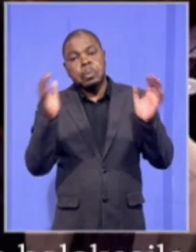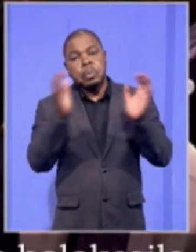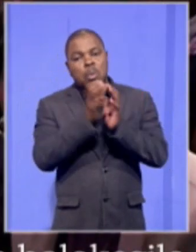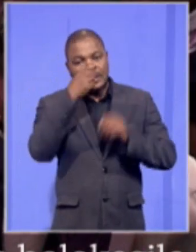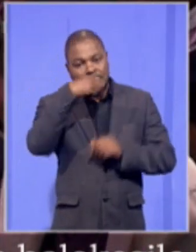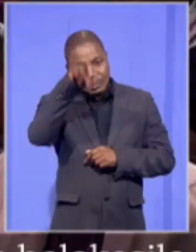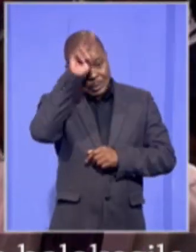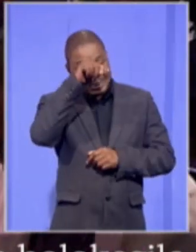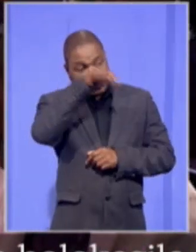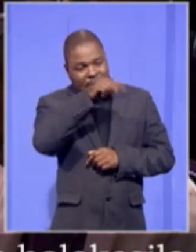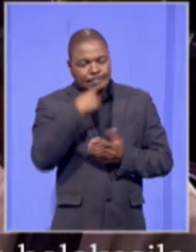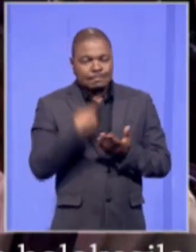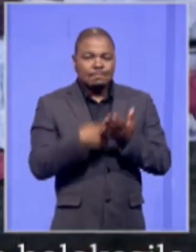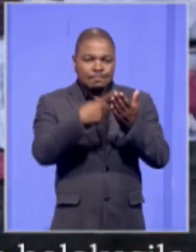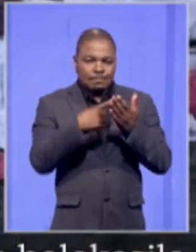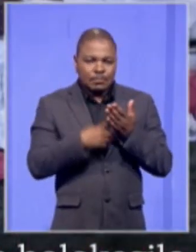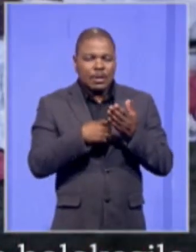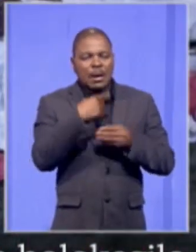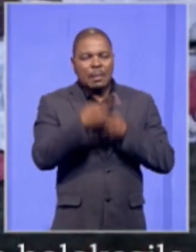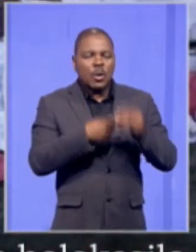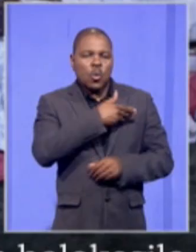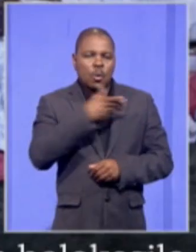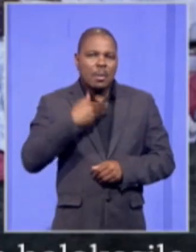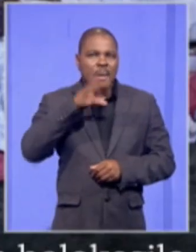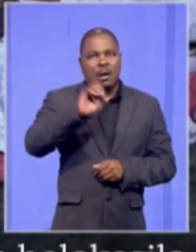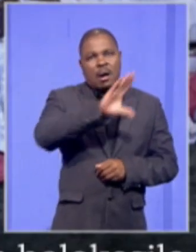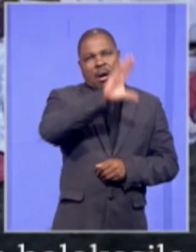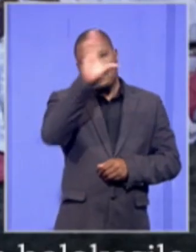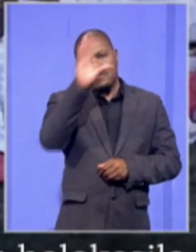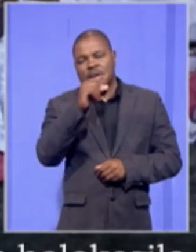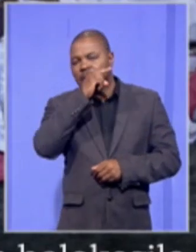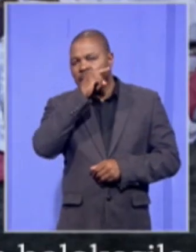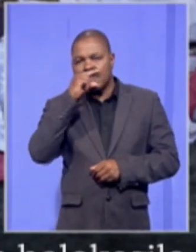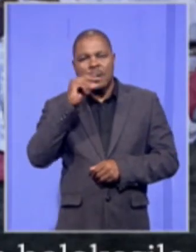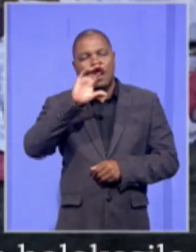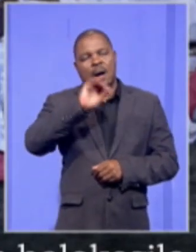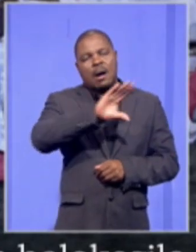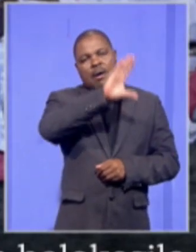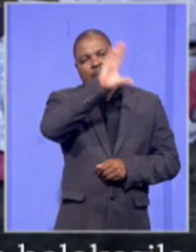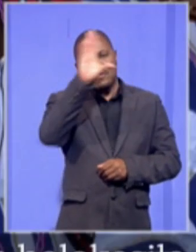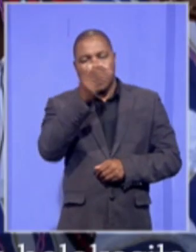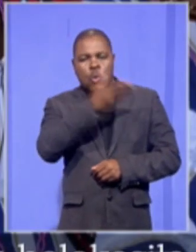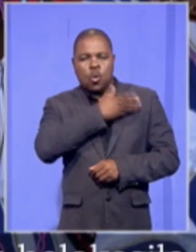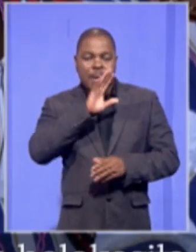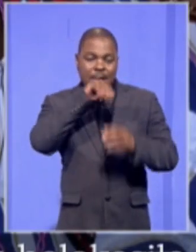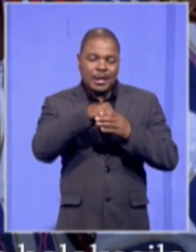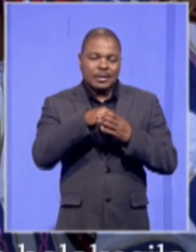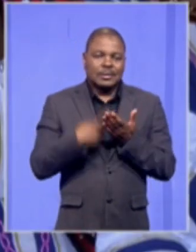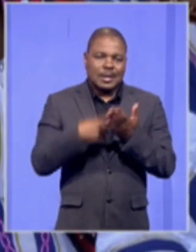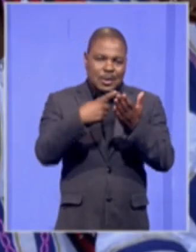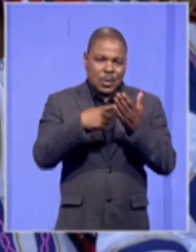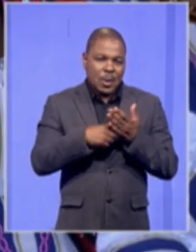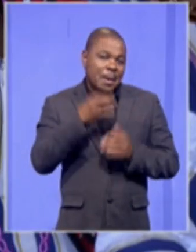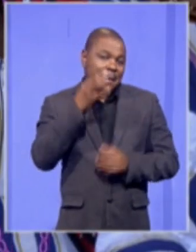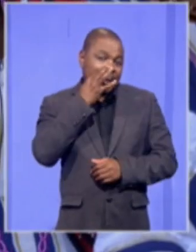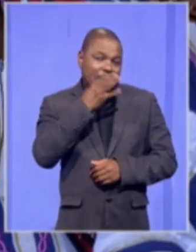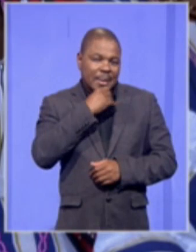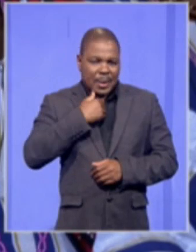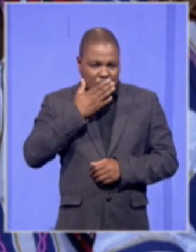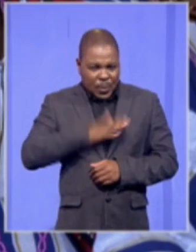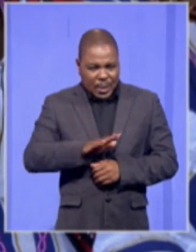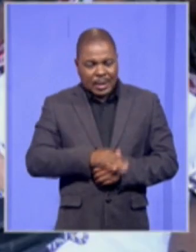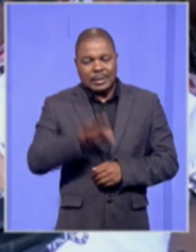kopanong ya seboka sa dipoledišano tša basadi ka Afrika yeo e tsebegago ka African Women in Dialogue ba re ba nyaka tharollo ya saruri ka bohlabela